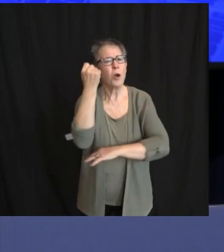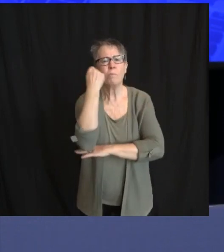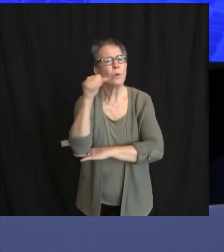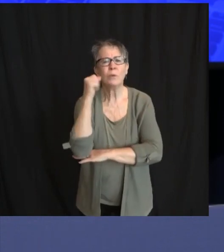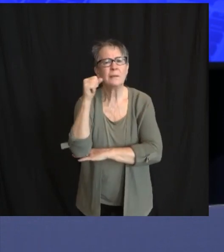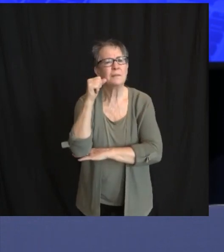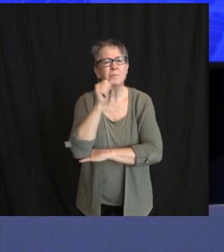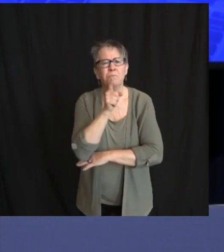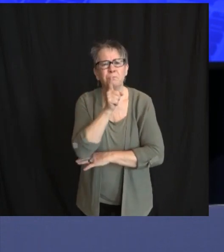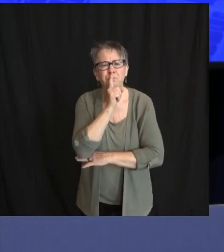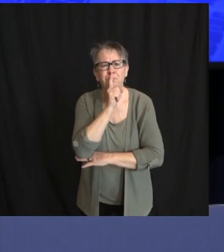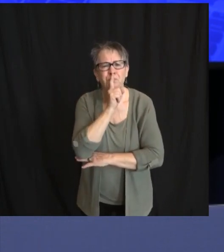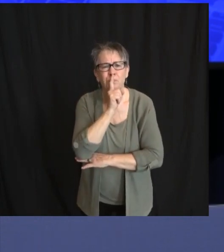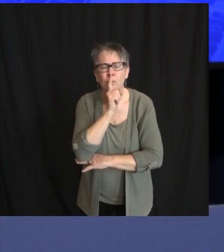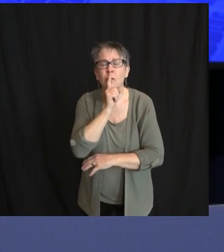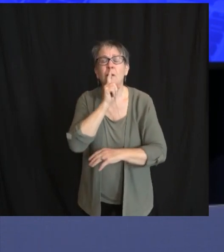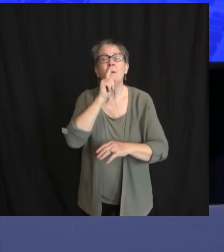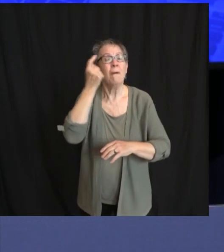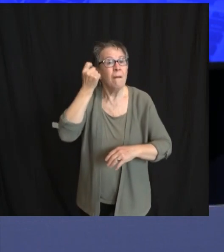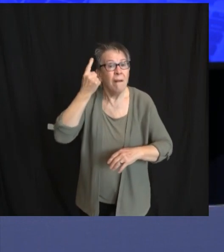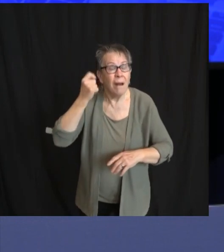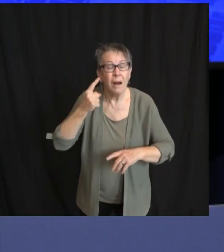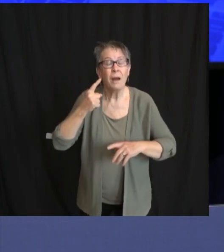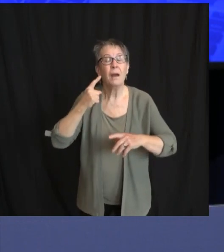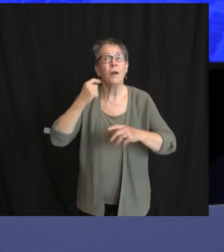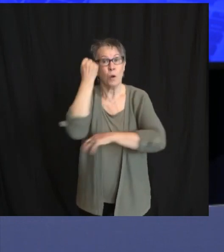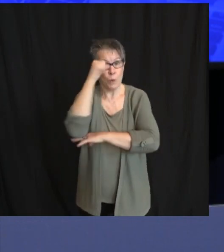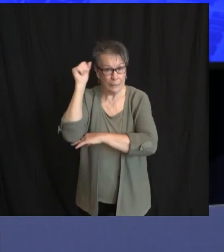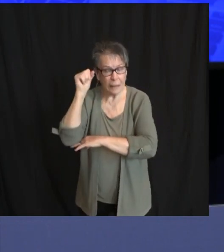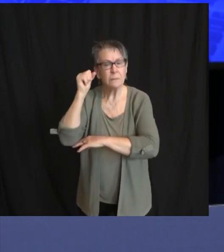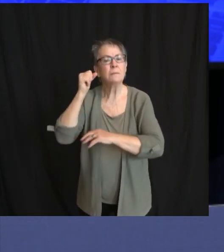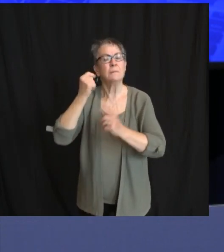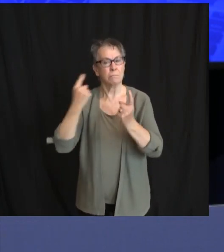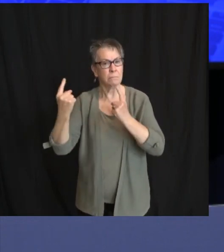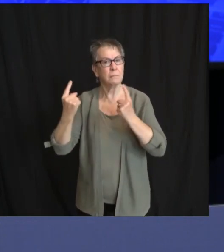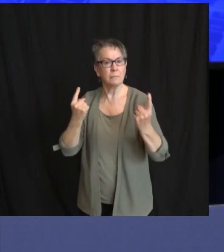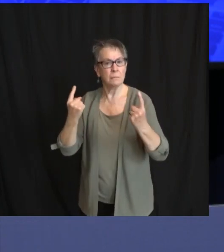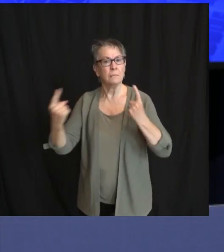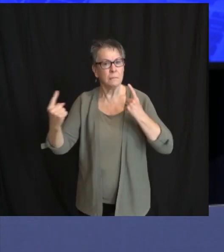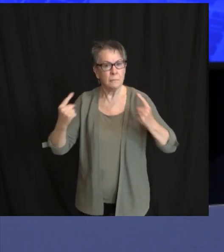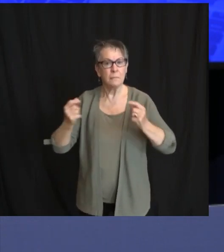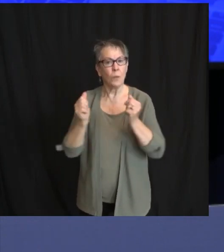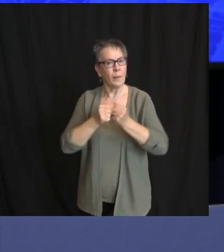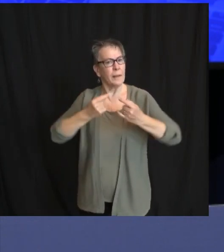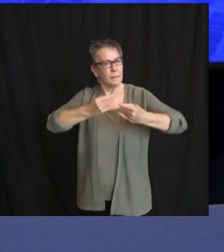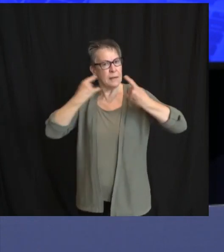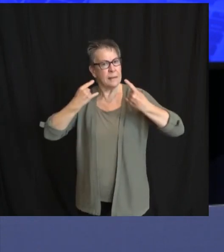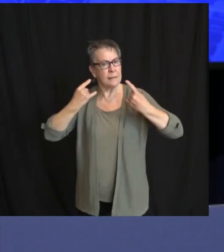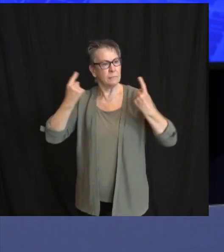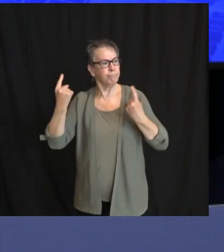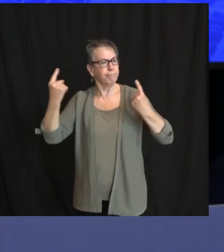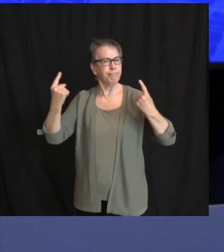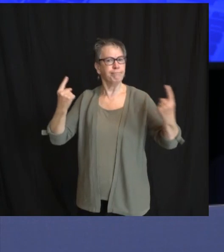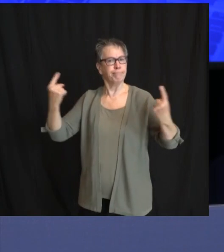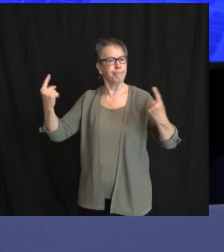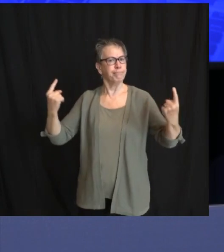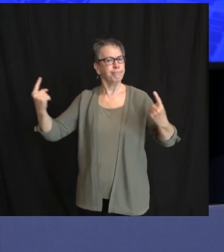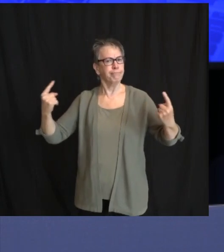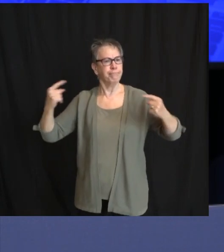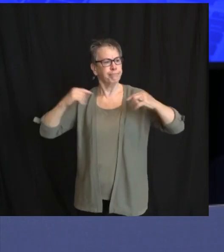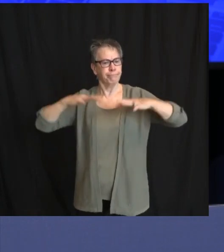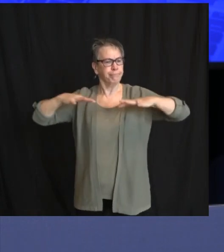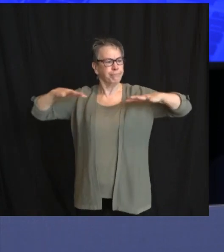enforcement has to, boots on the ground like we were here yesterday, that we need to make decisions on how to engage with those protesters. We're doing